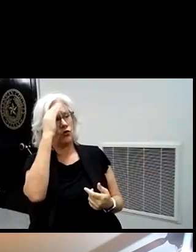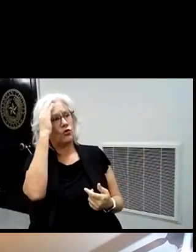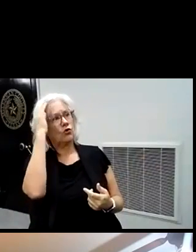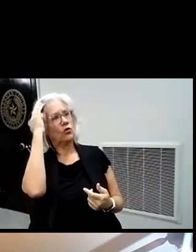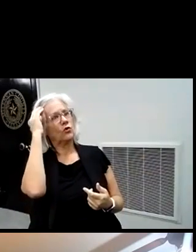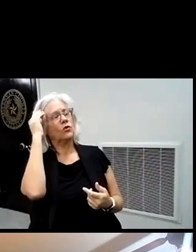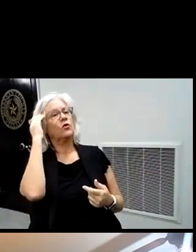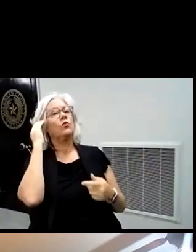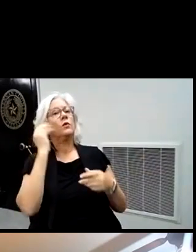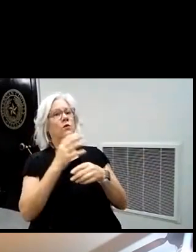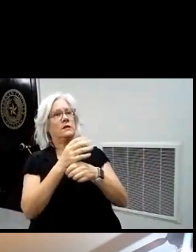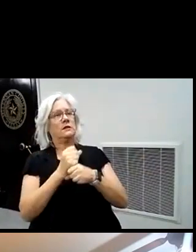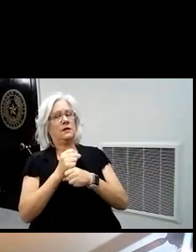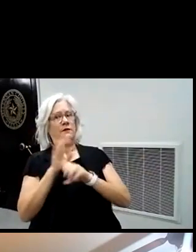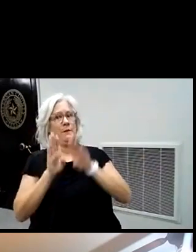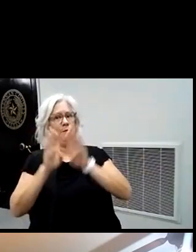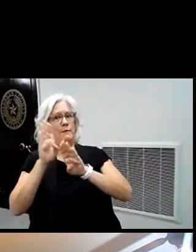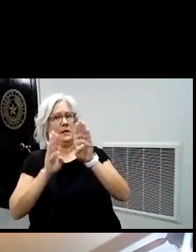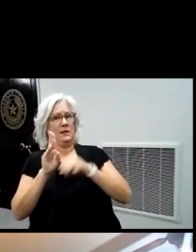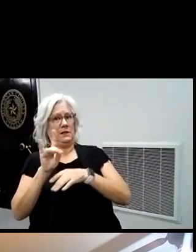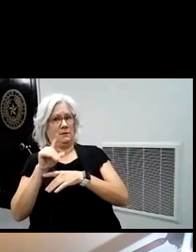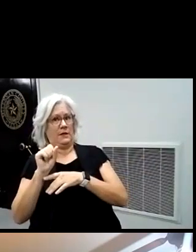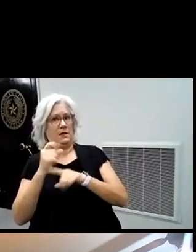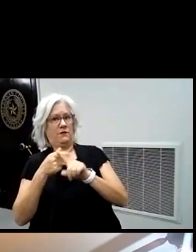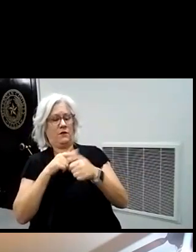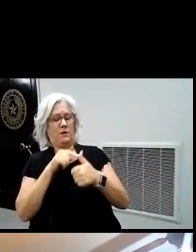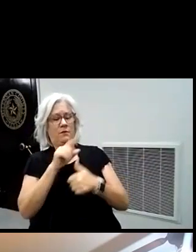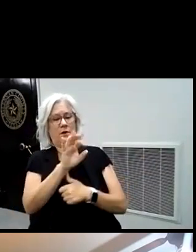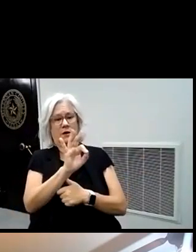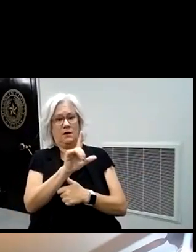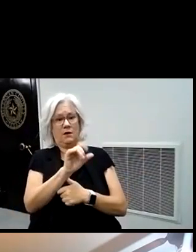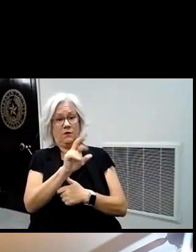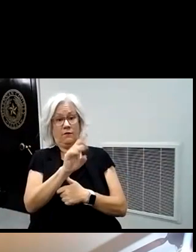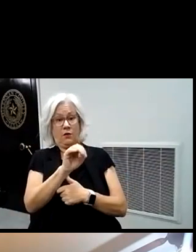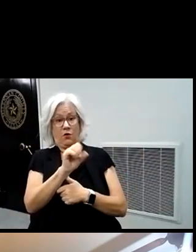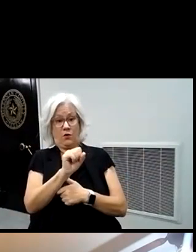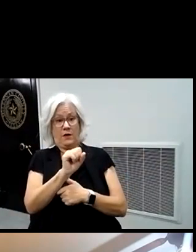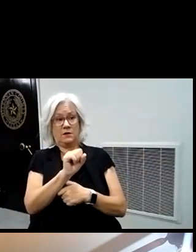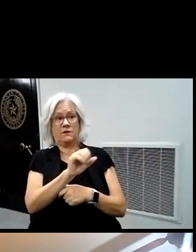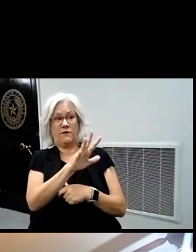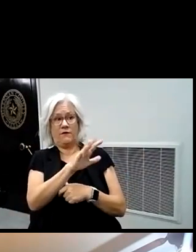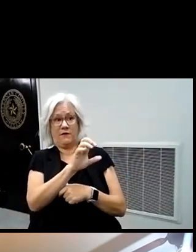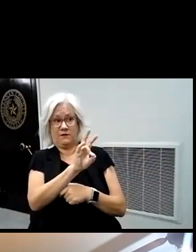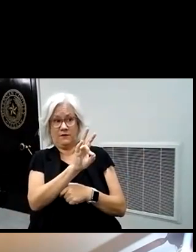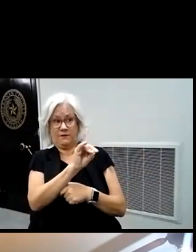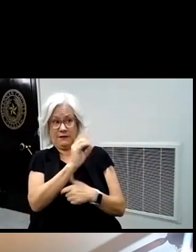received bids from Flores Construction for